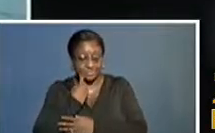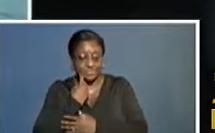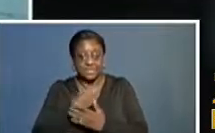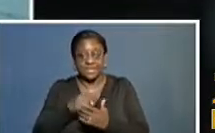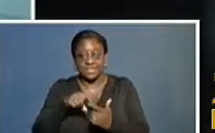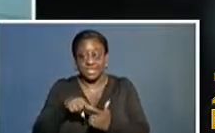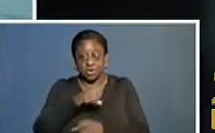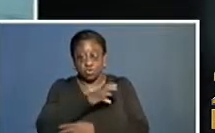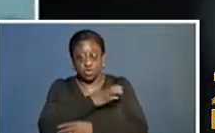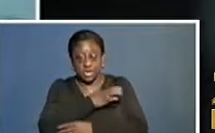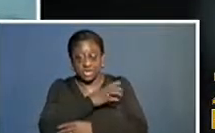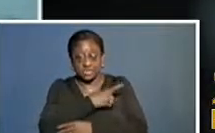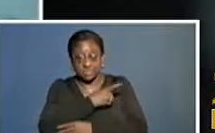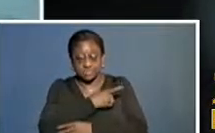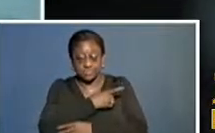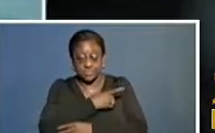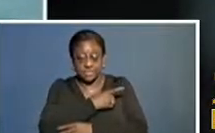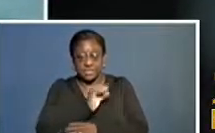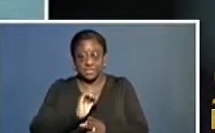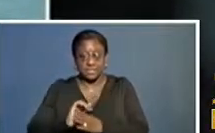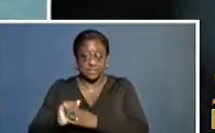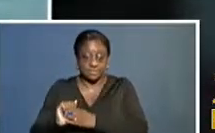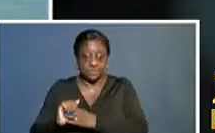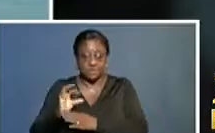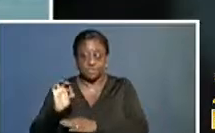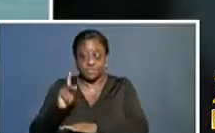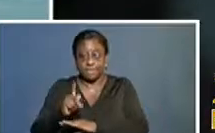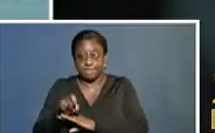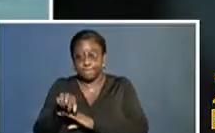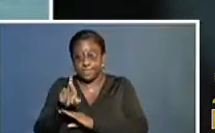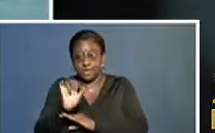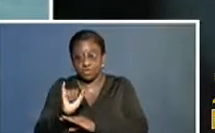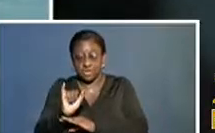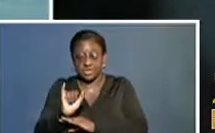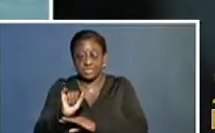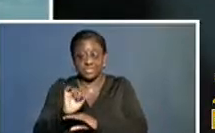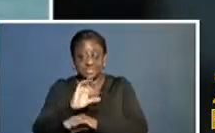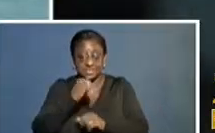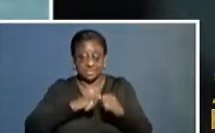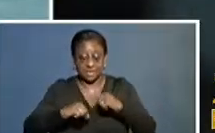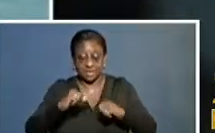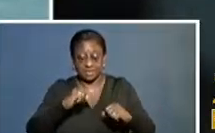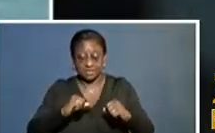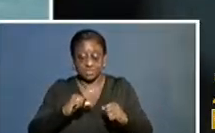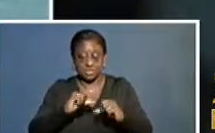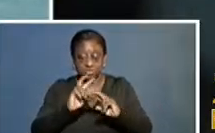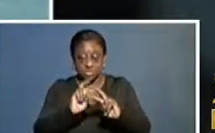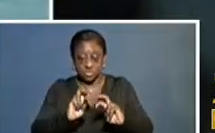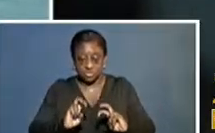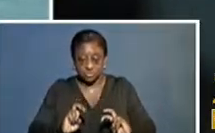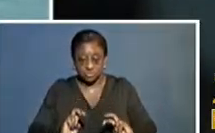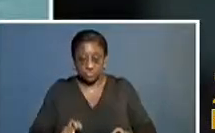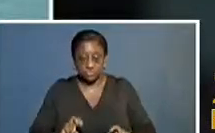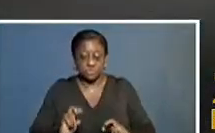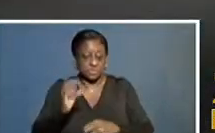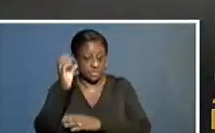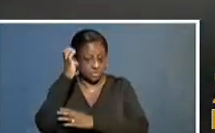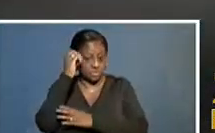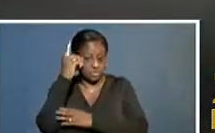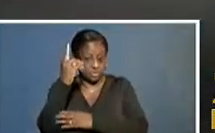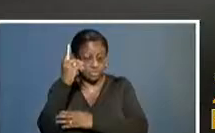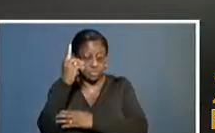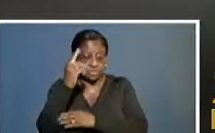Craig Dahlgren, Executive Director of the Perry Institute for Marine Science, a leading ocean research, conservation, and education